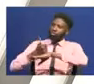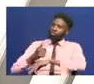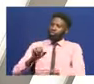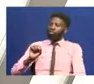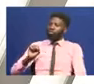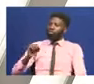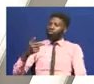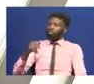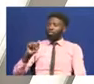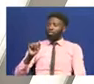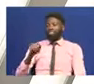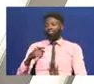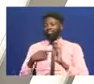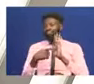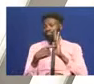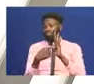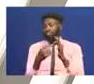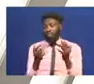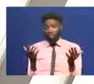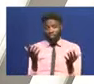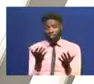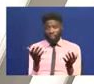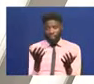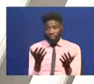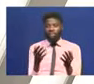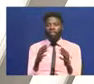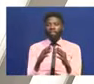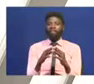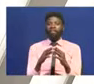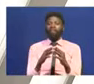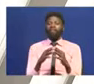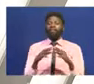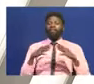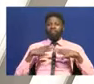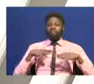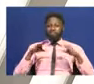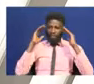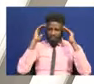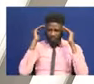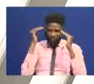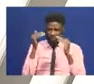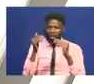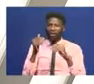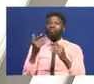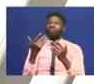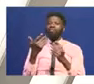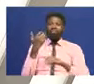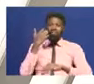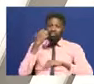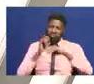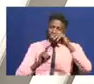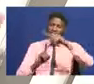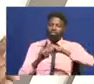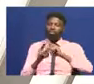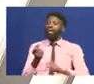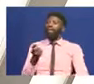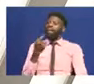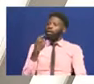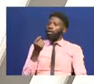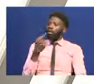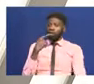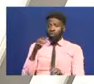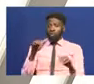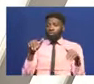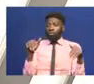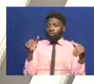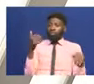been an excessive emphasis on curative treatment. So in other words, simply put, it means we wait for people to